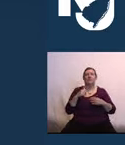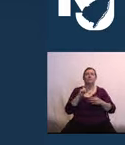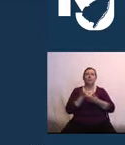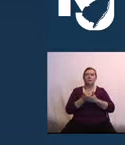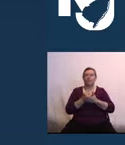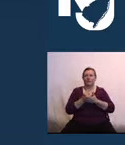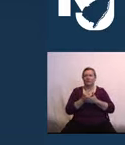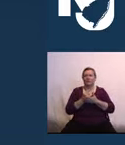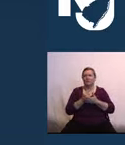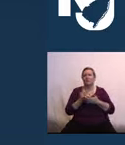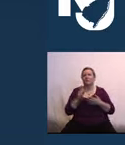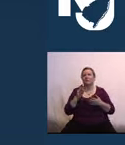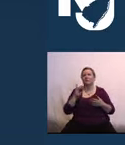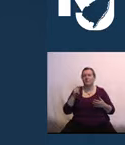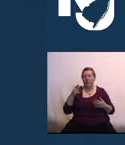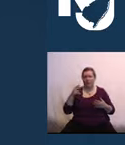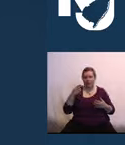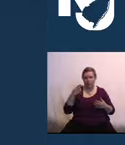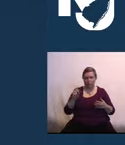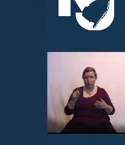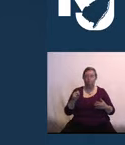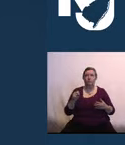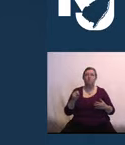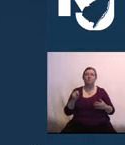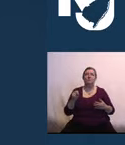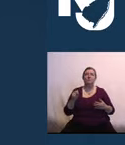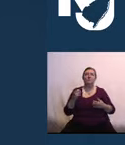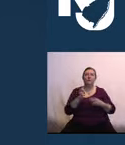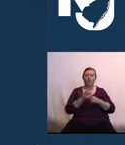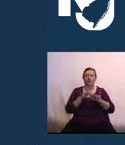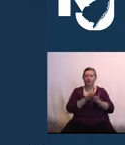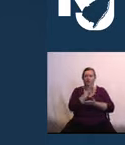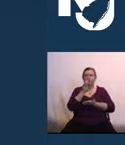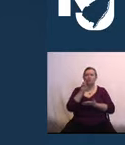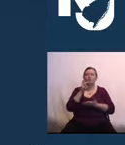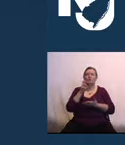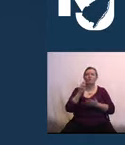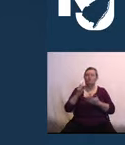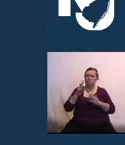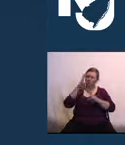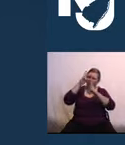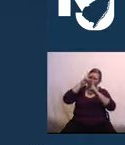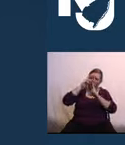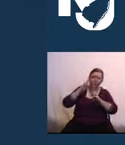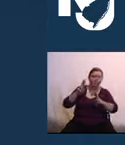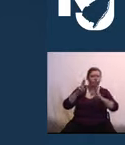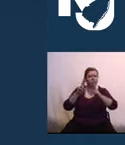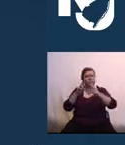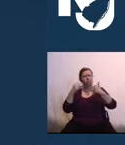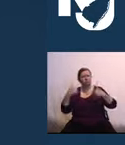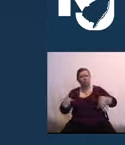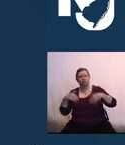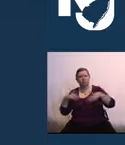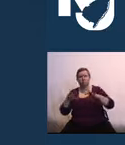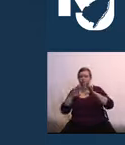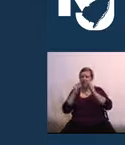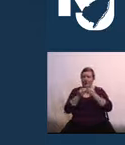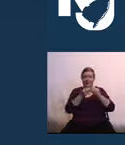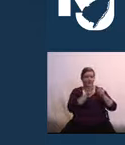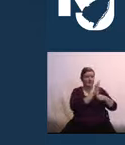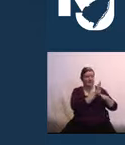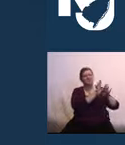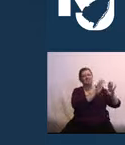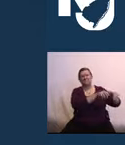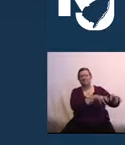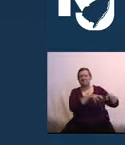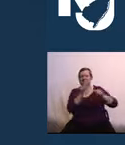and Summa Cum Laude graduate of Rutgers University. In his 30s, he left his family's business and taught himself computer